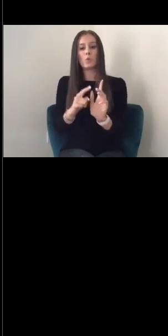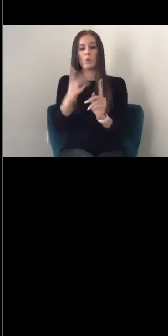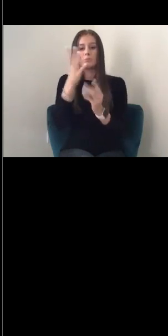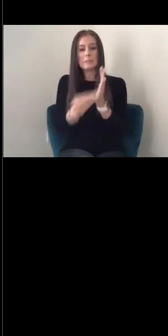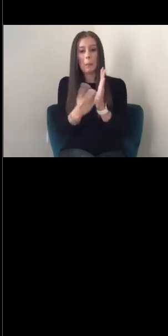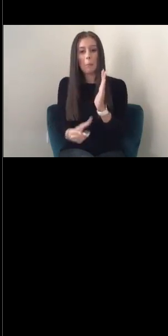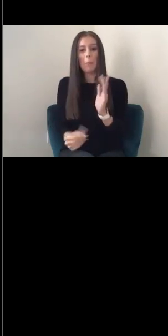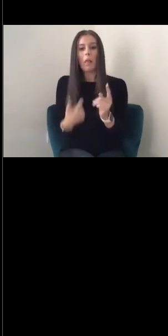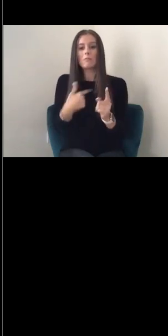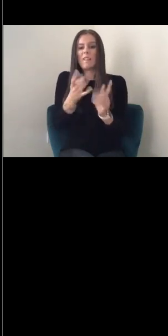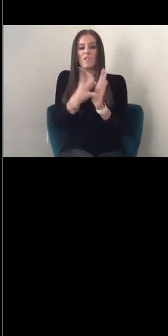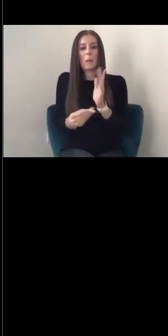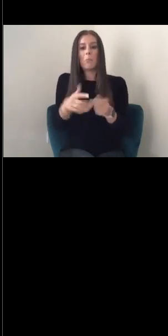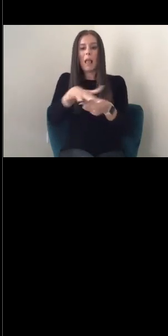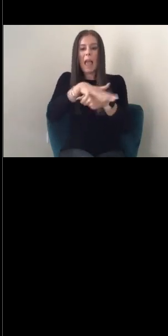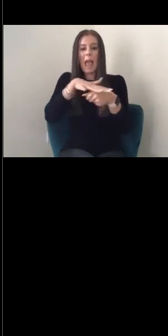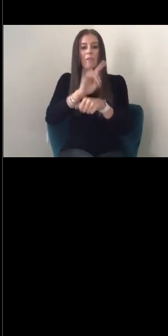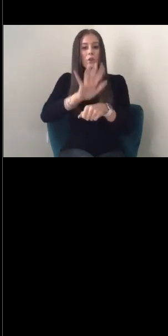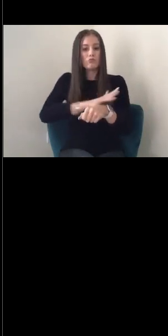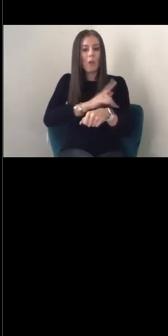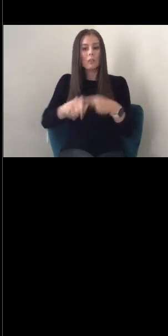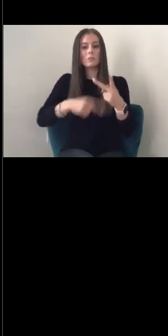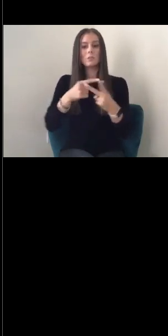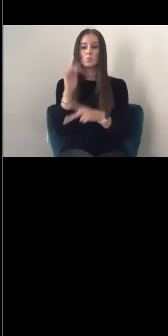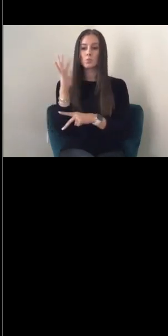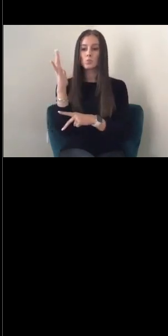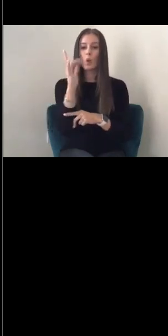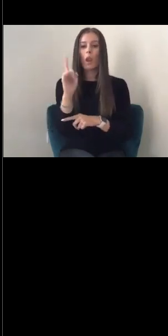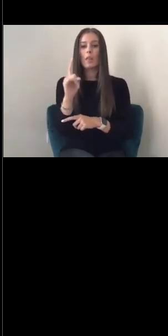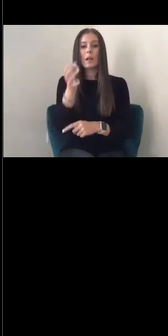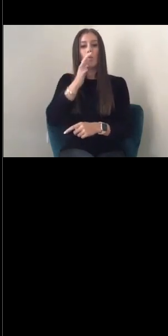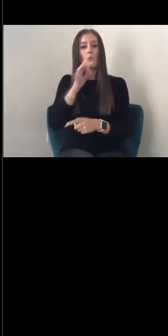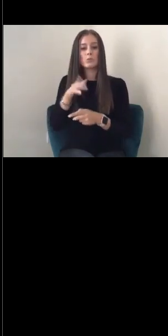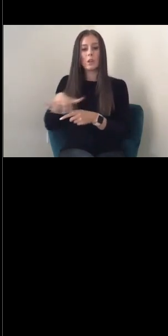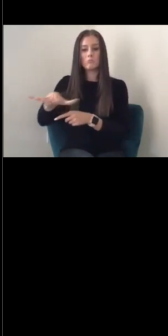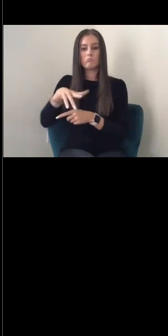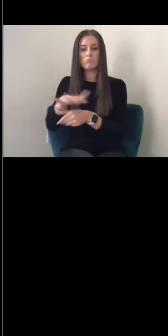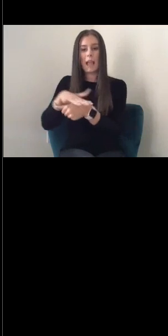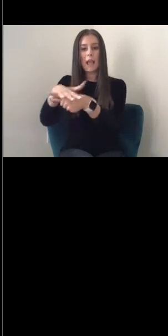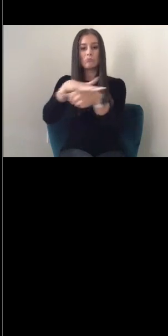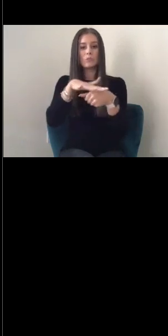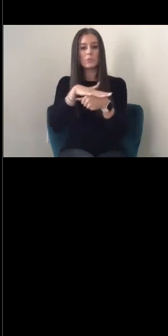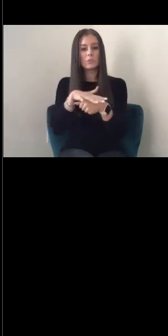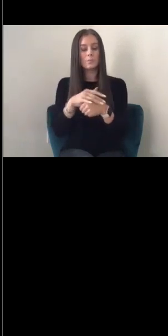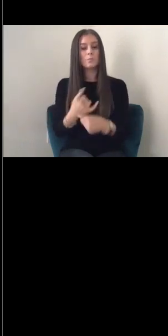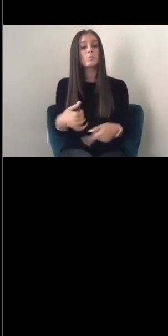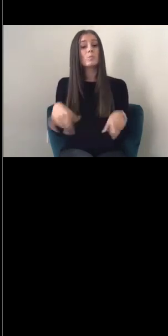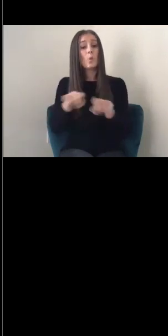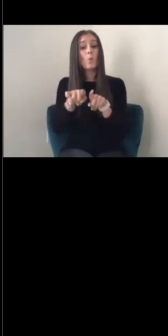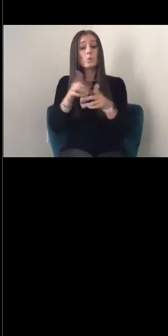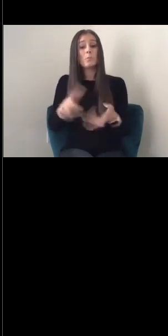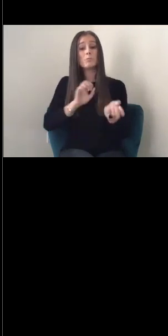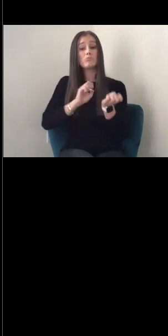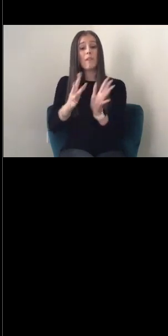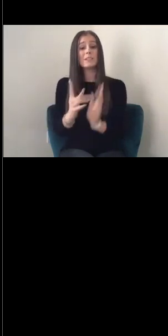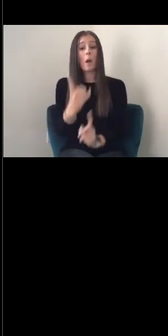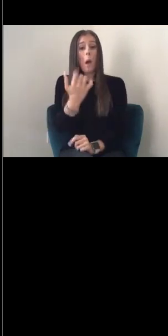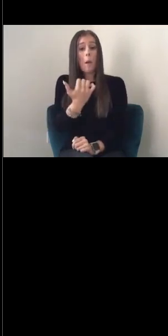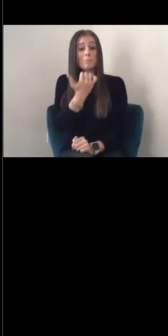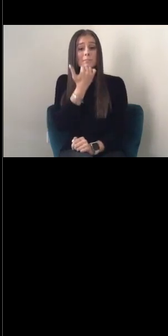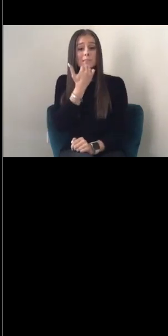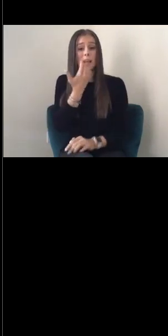such as more grassland, woodland, and further refinements around watercourses. And we've also provided an update on